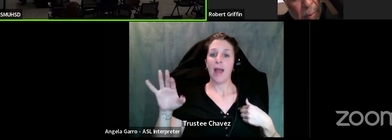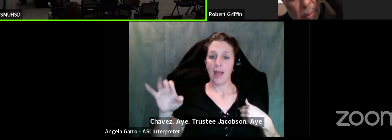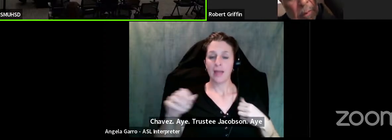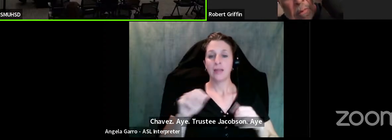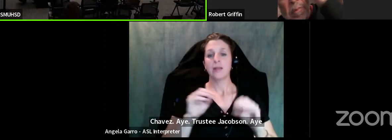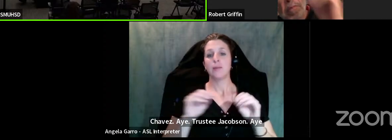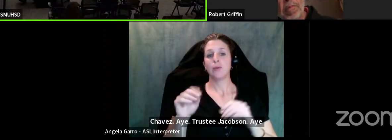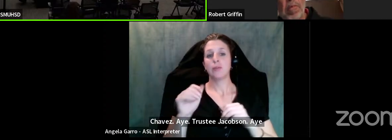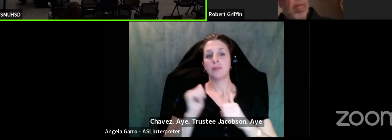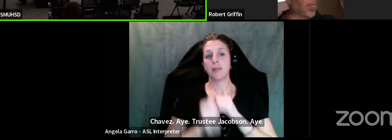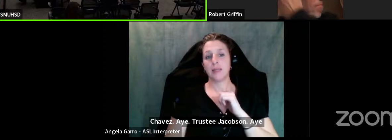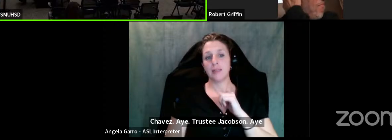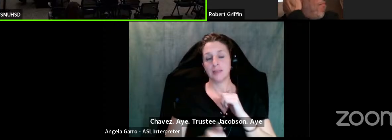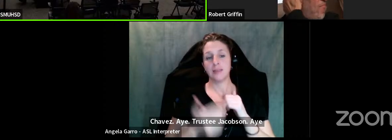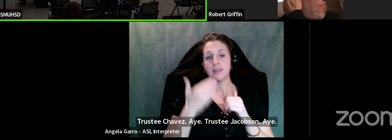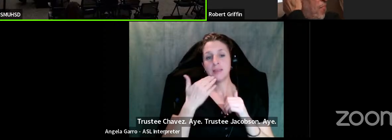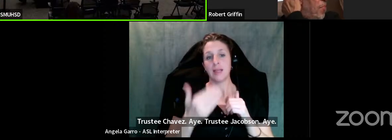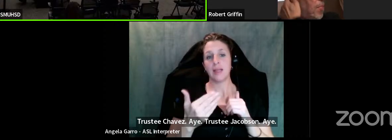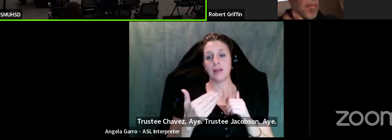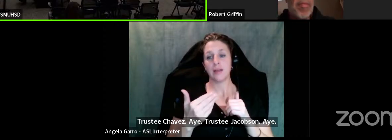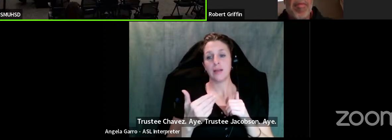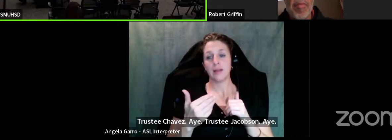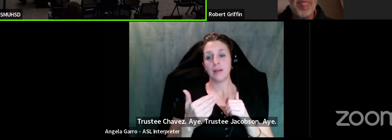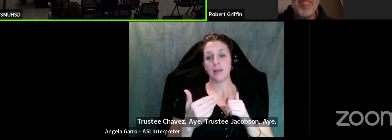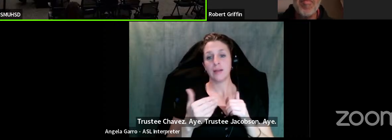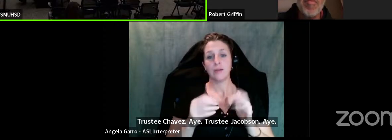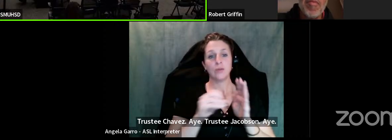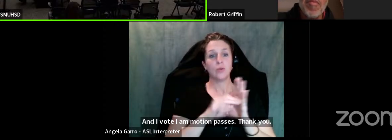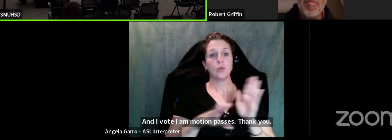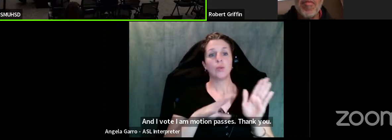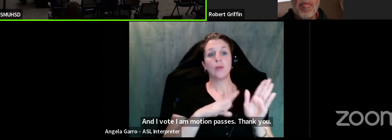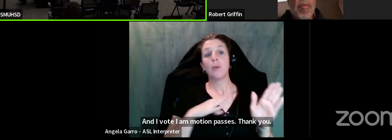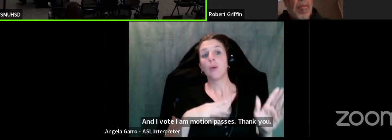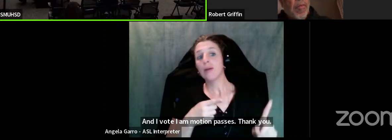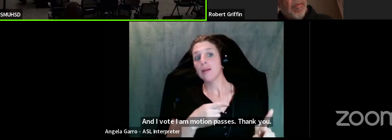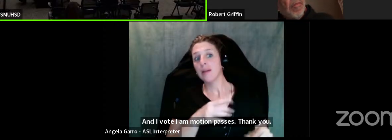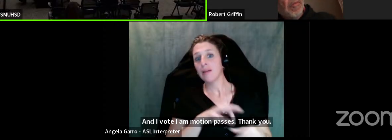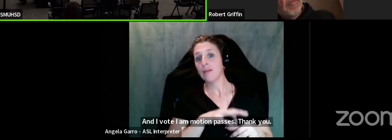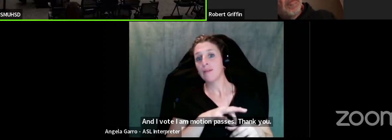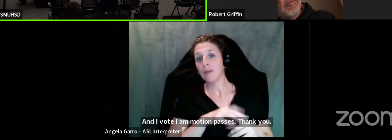passes. Thank you. And student board reps, how do you vote?